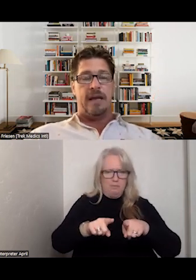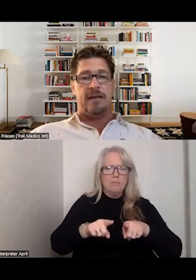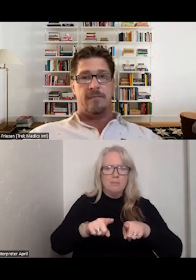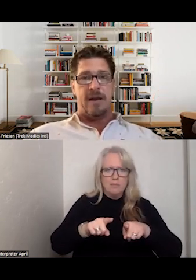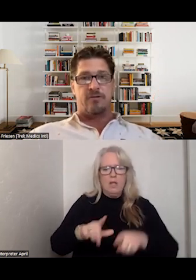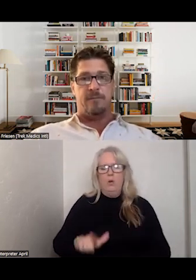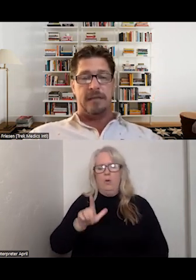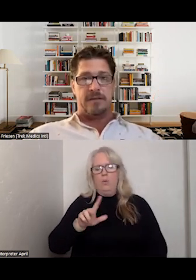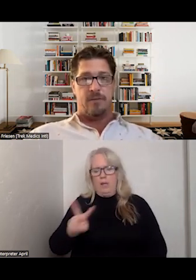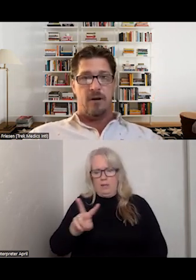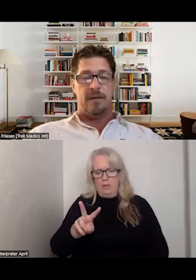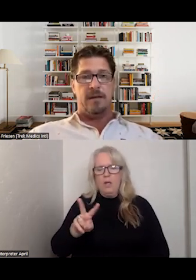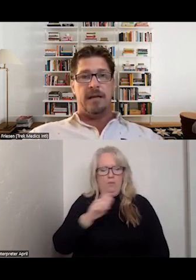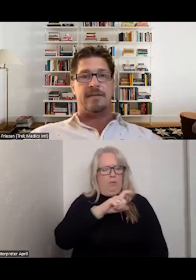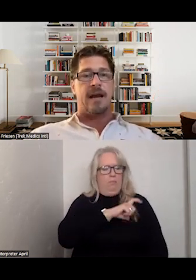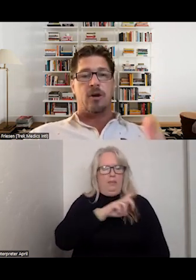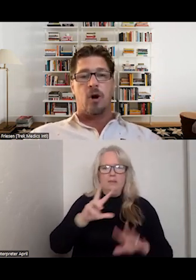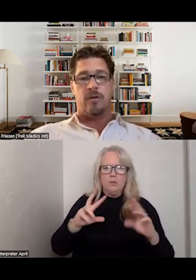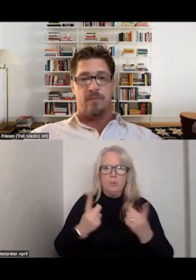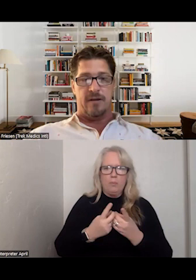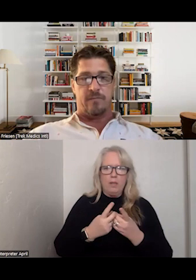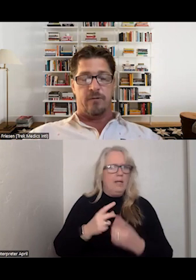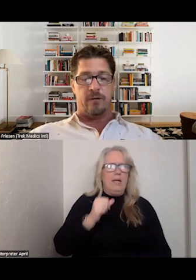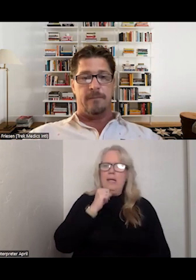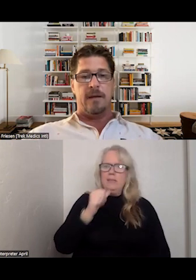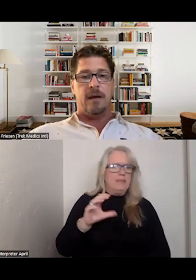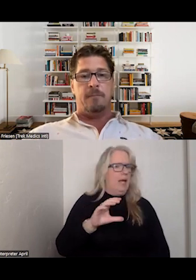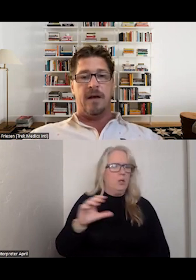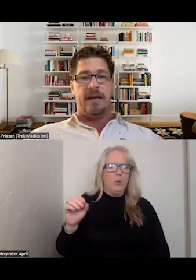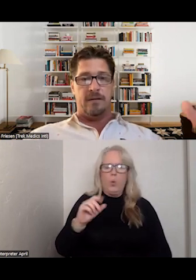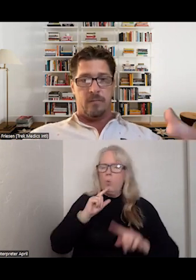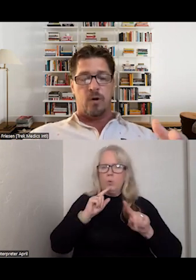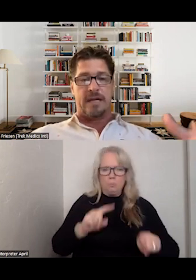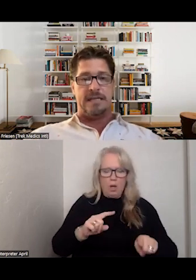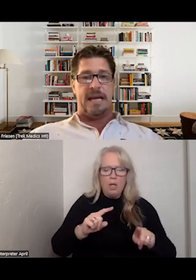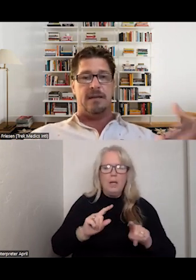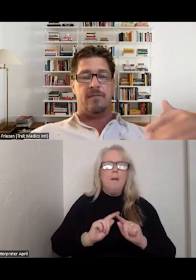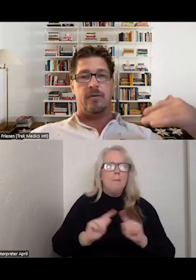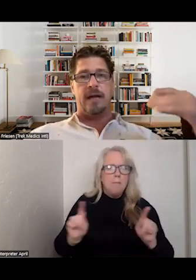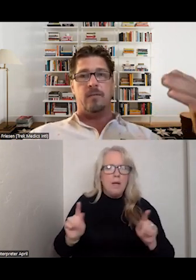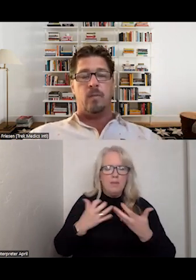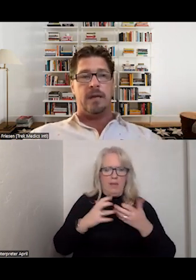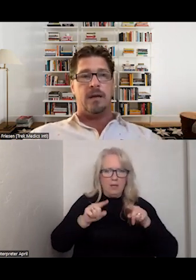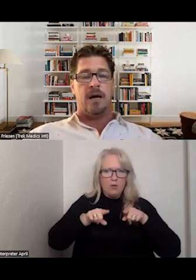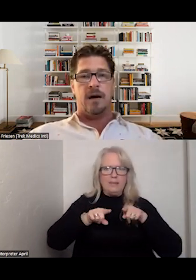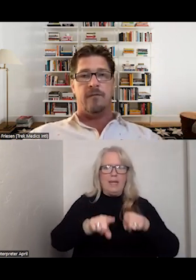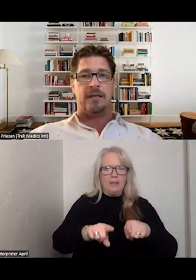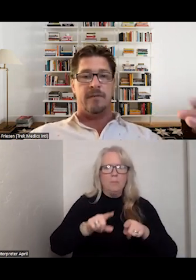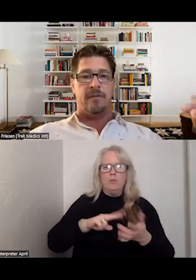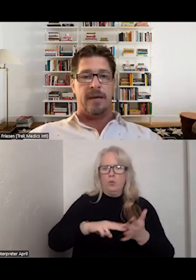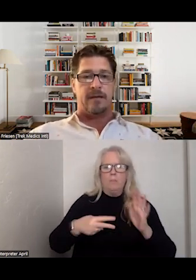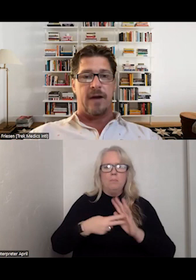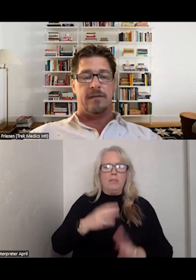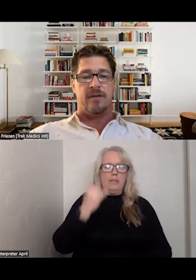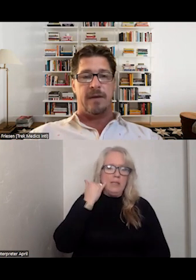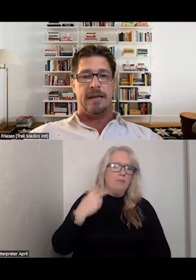Las Vegas Metro Police Department. It's not a co-response program, but they work in tandem so that when a victim